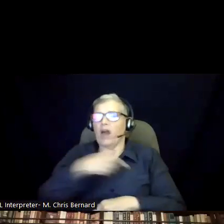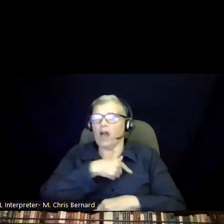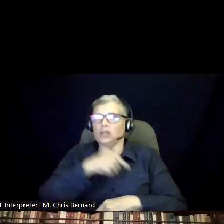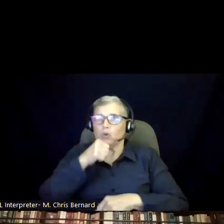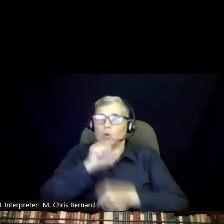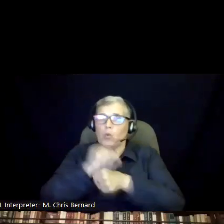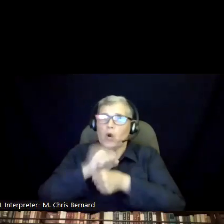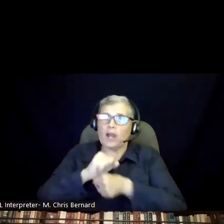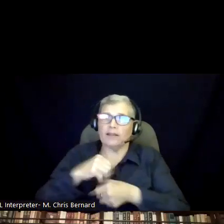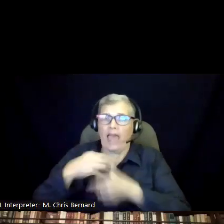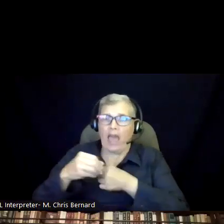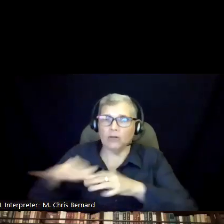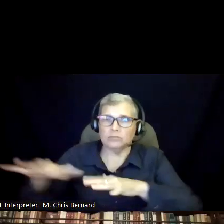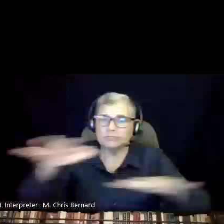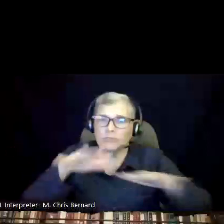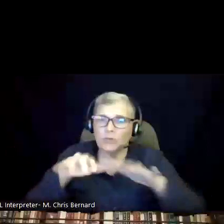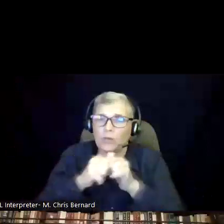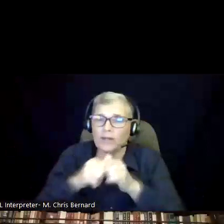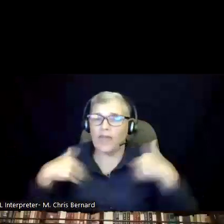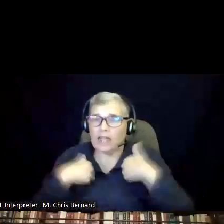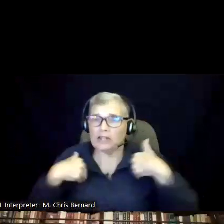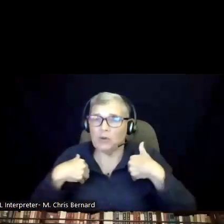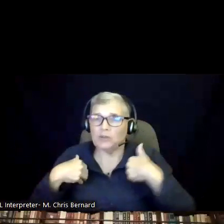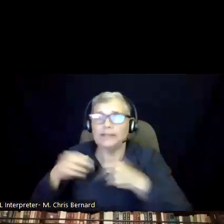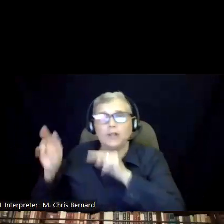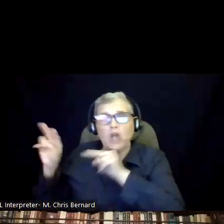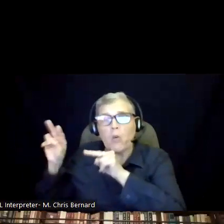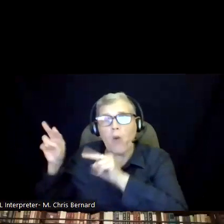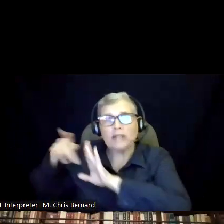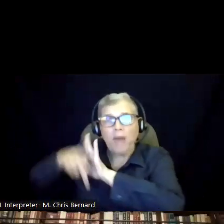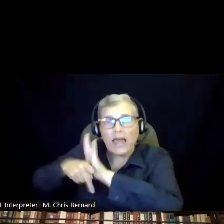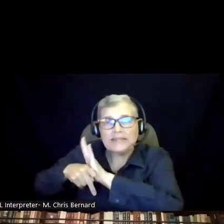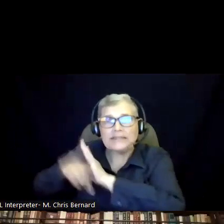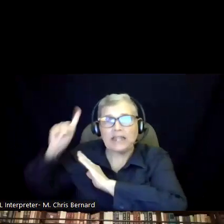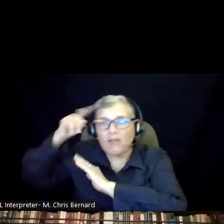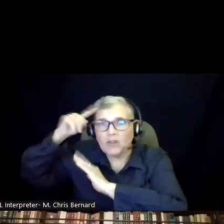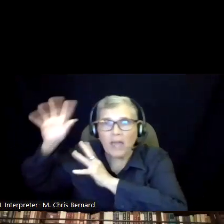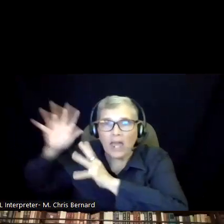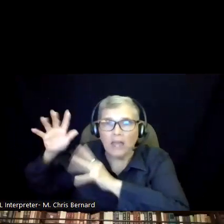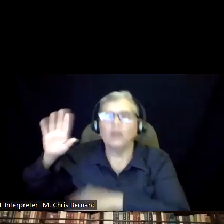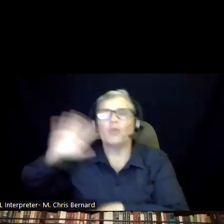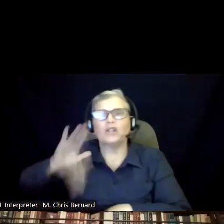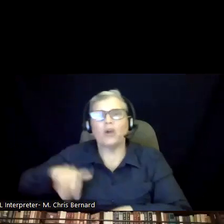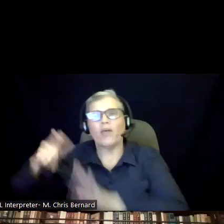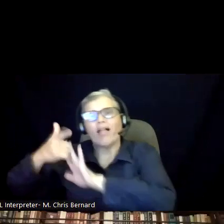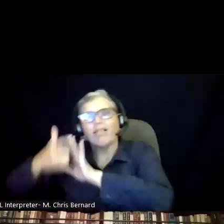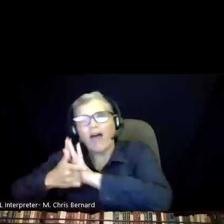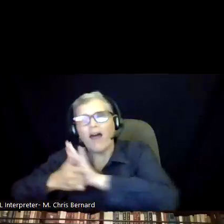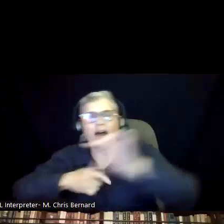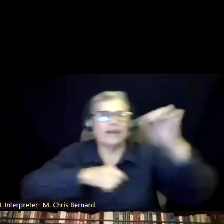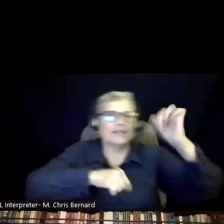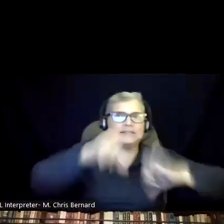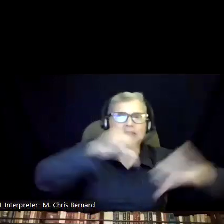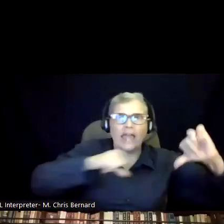on policy and politics, know that frequently law and science, democracy and